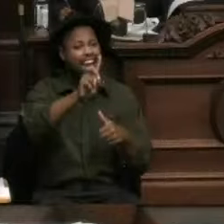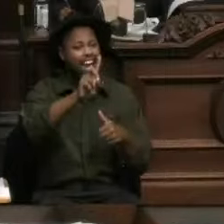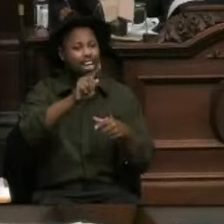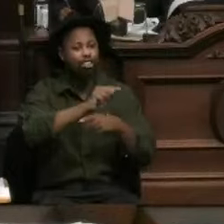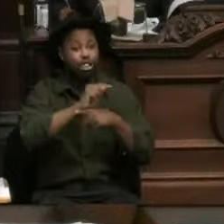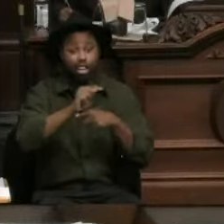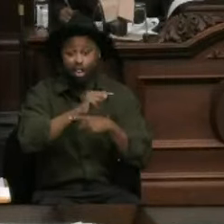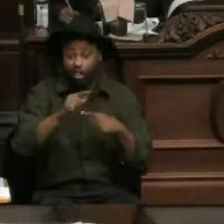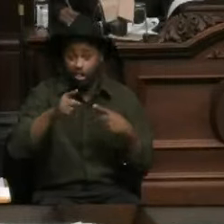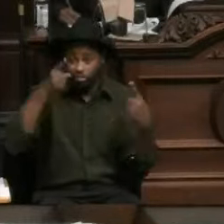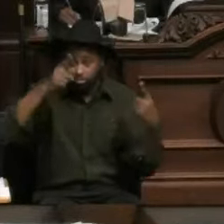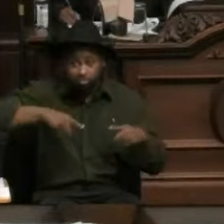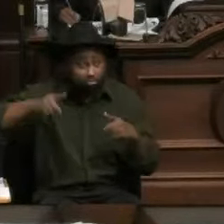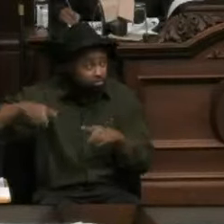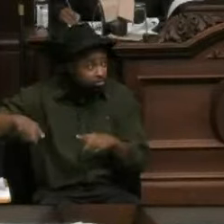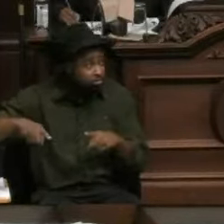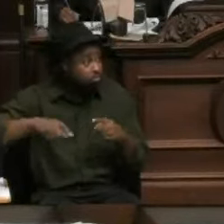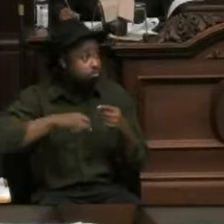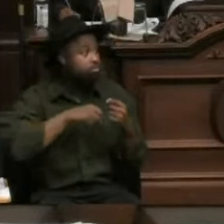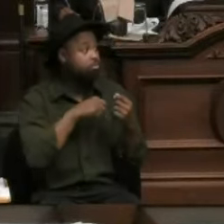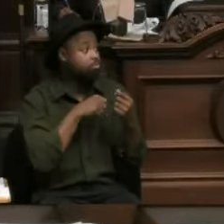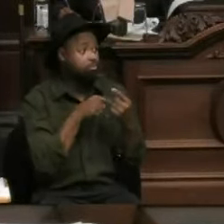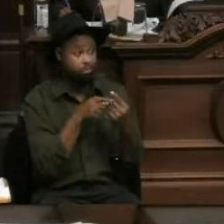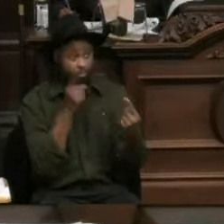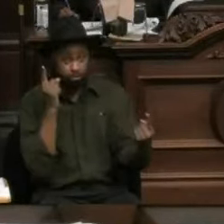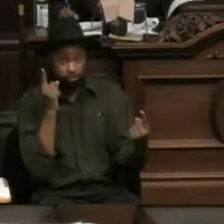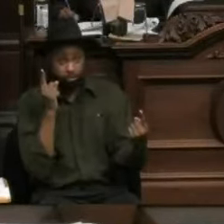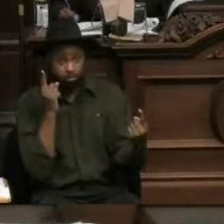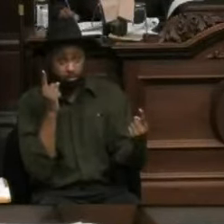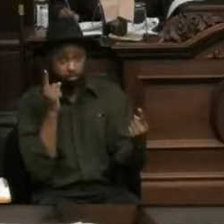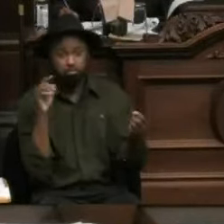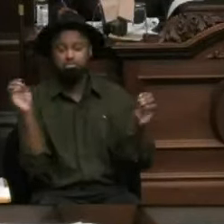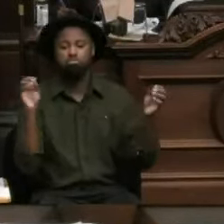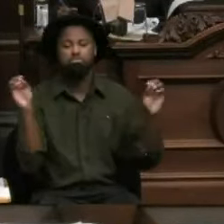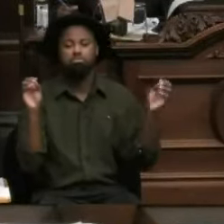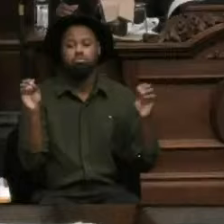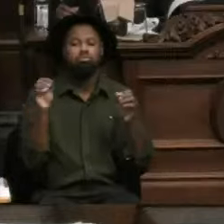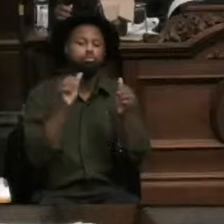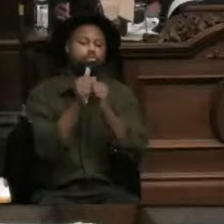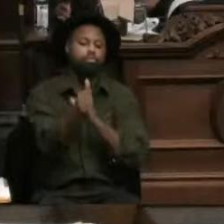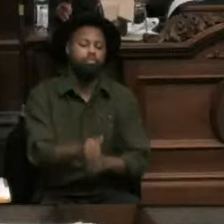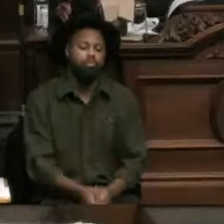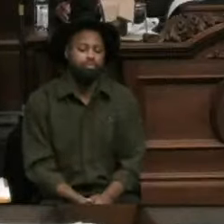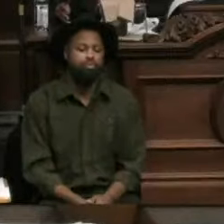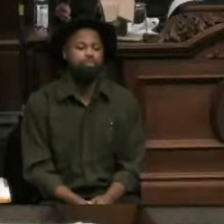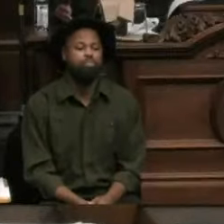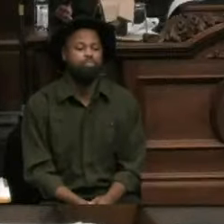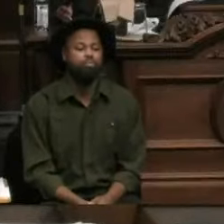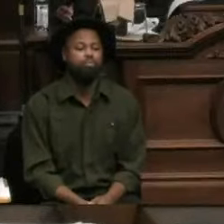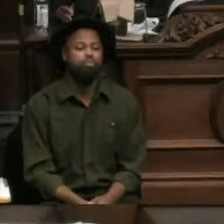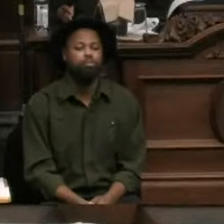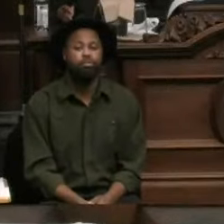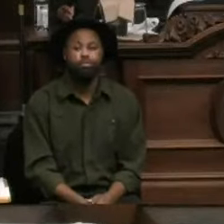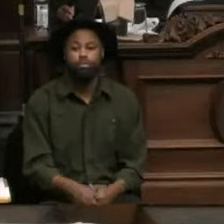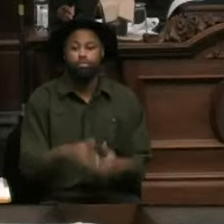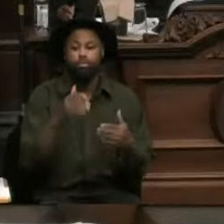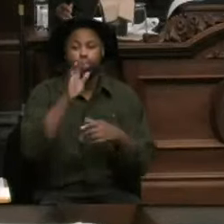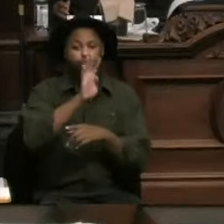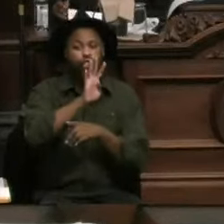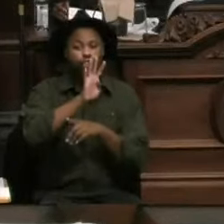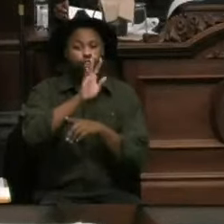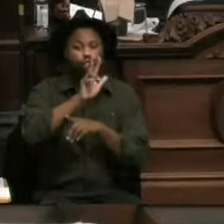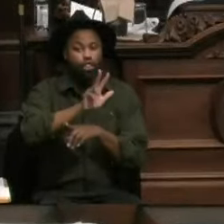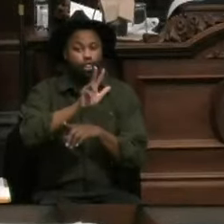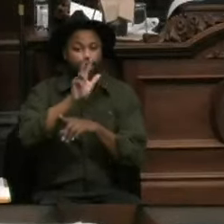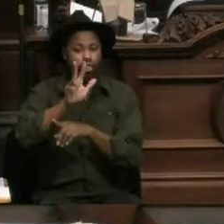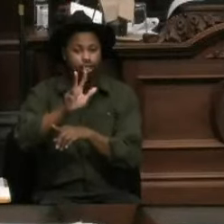in favor, please say aye. Aye. Aye. Any opposed? Motion carries. Introductory number